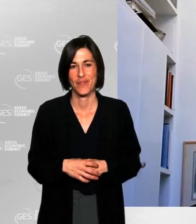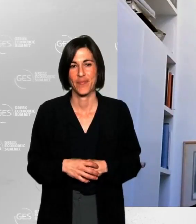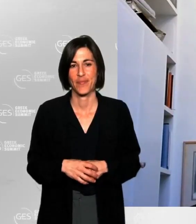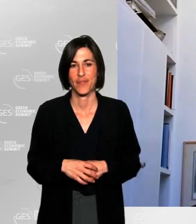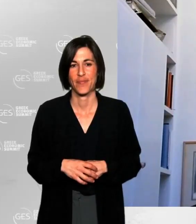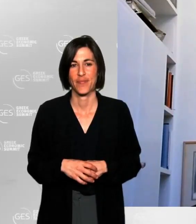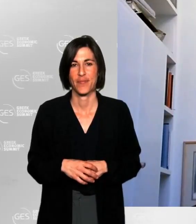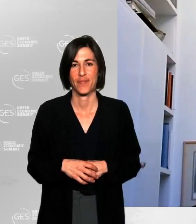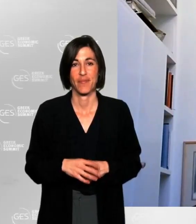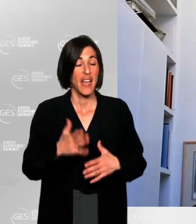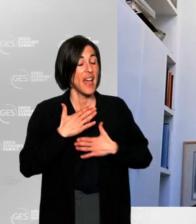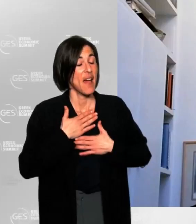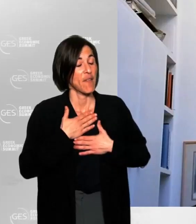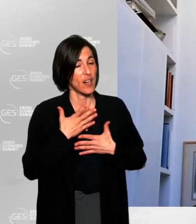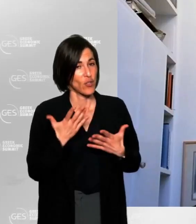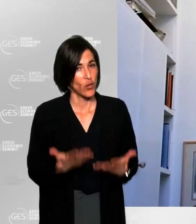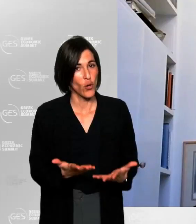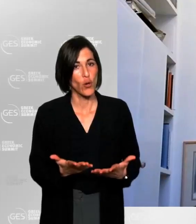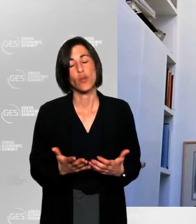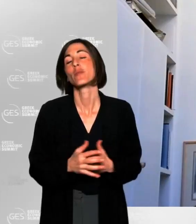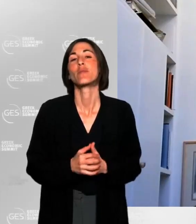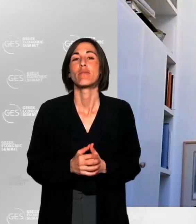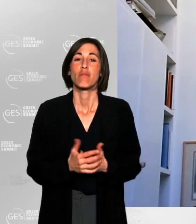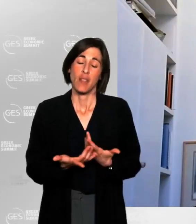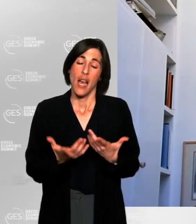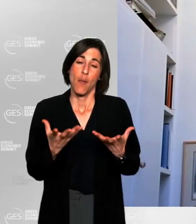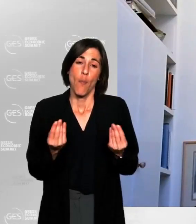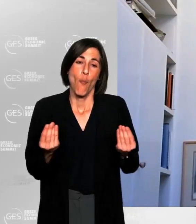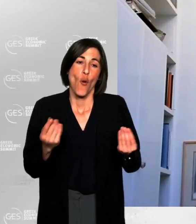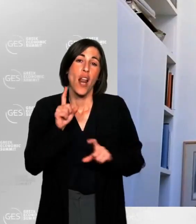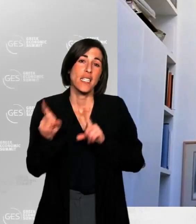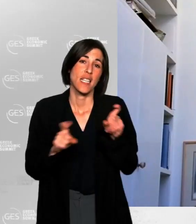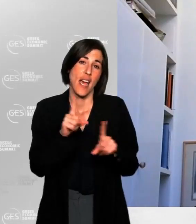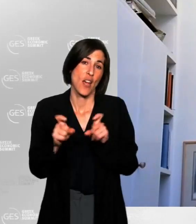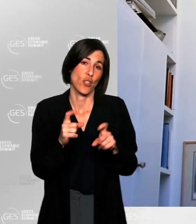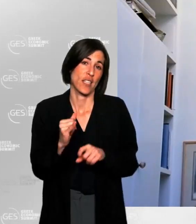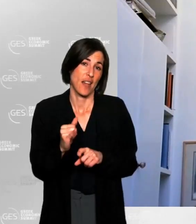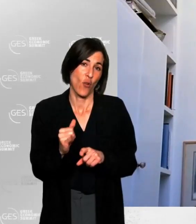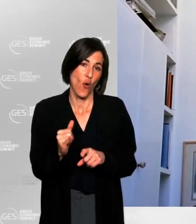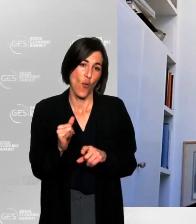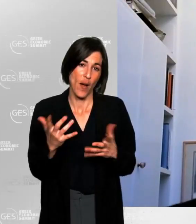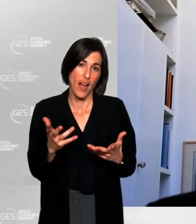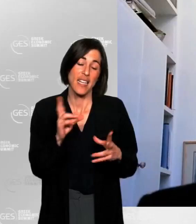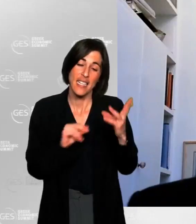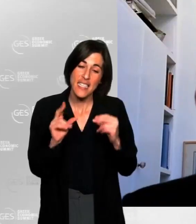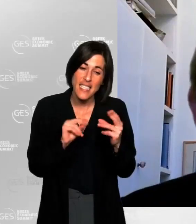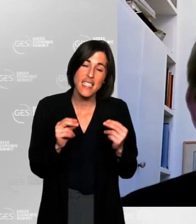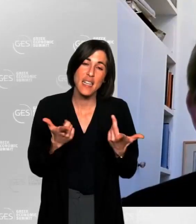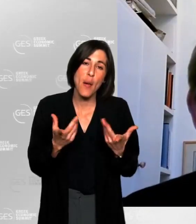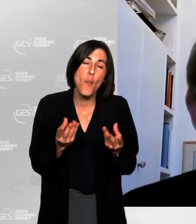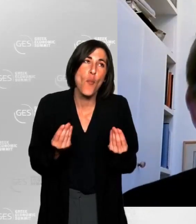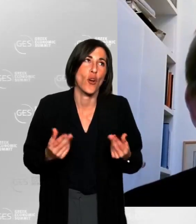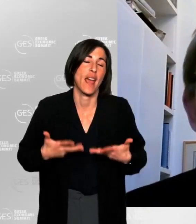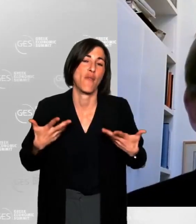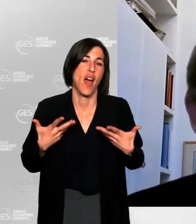Thank you. Obviously, I have many more questions. A discussion with you always is a pleasure. But mindful of time,